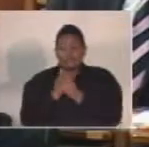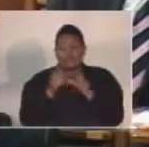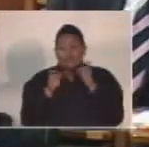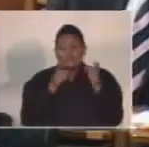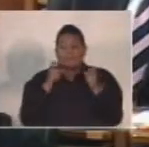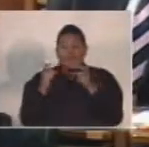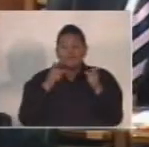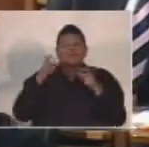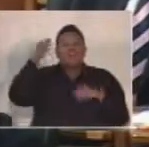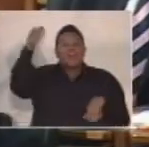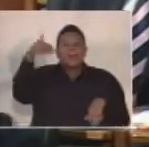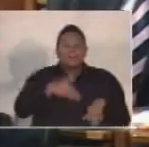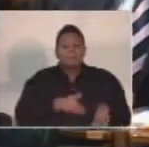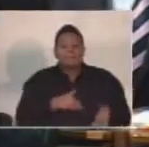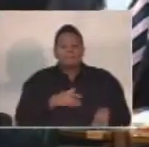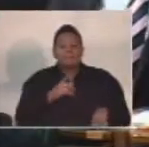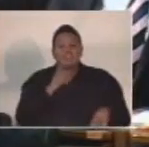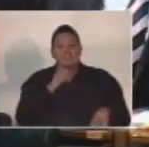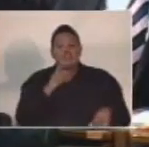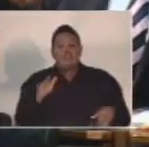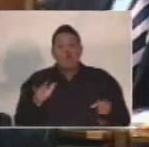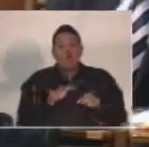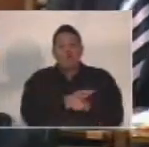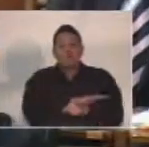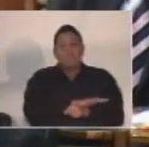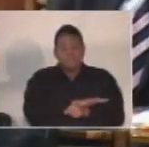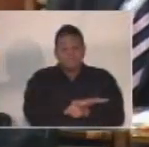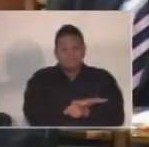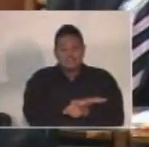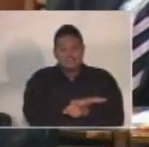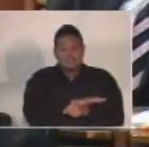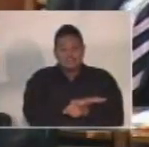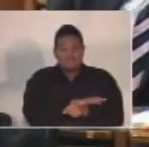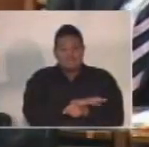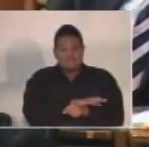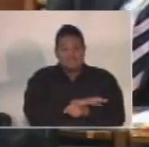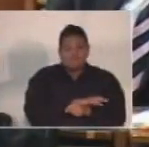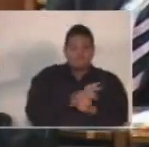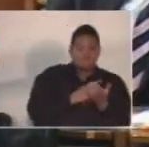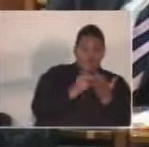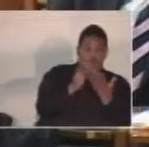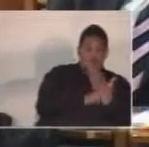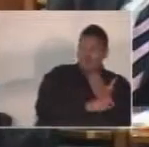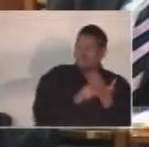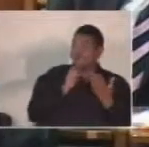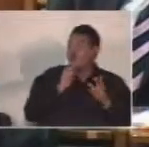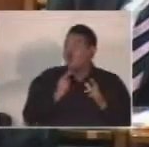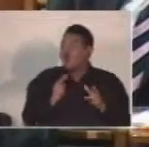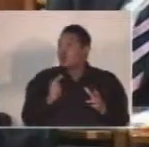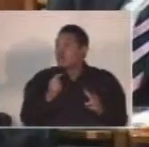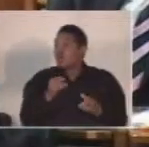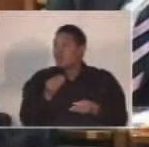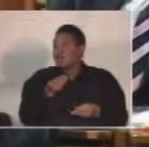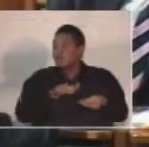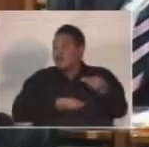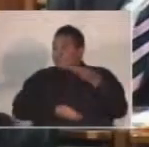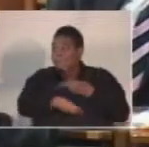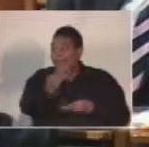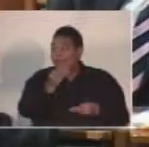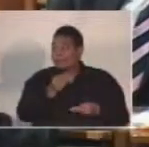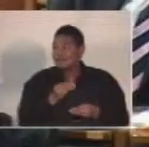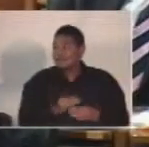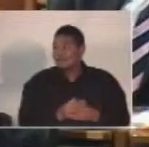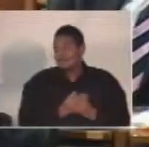the implementation of a comprehensive program to urgently replace the baseload